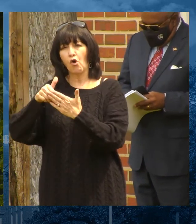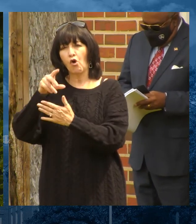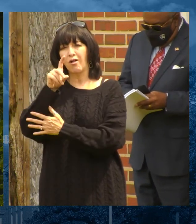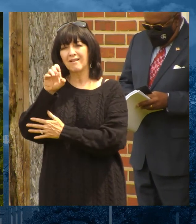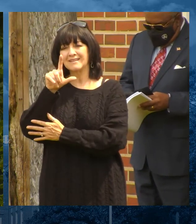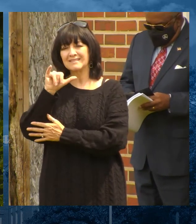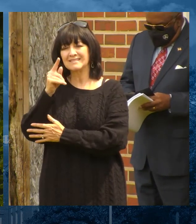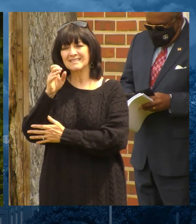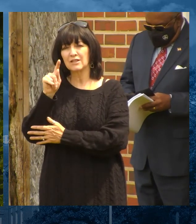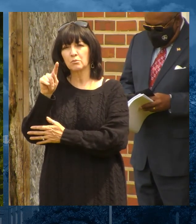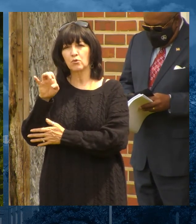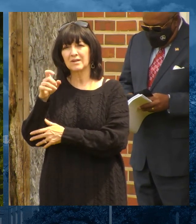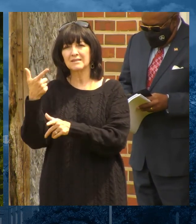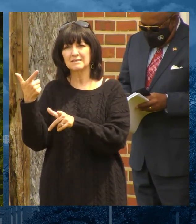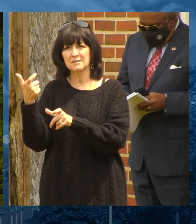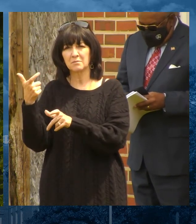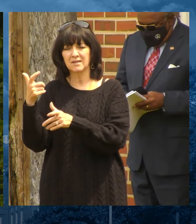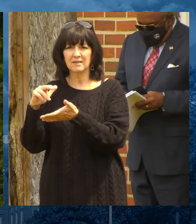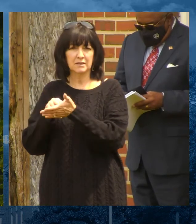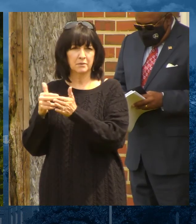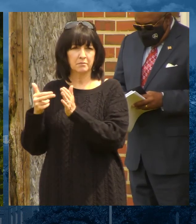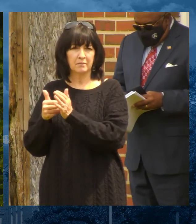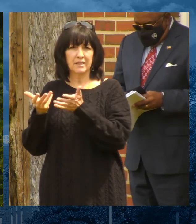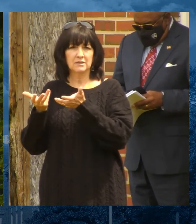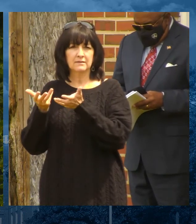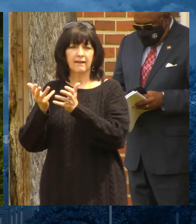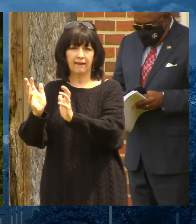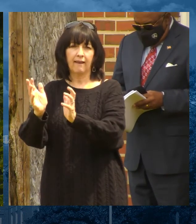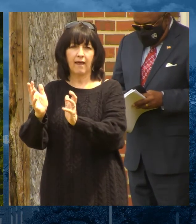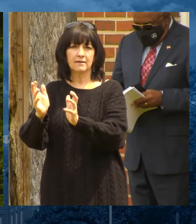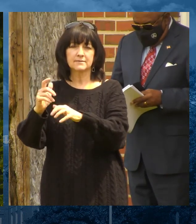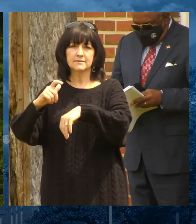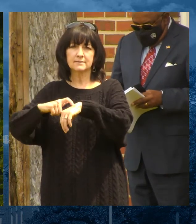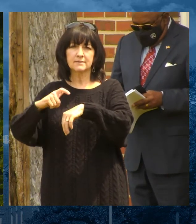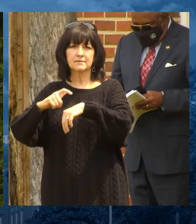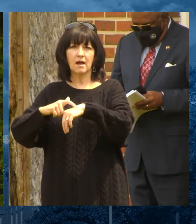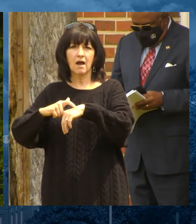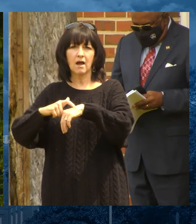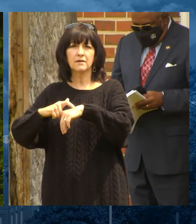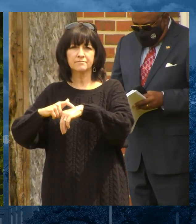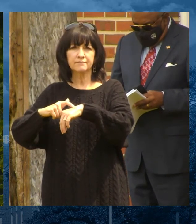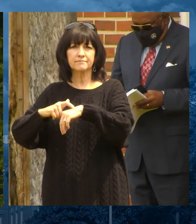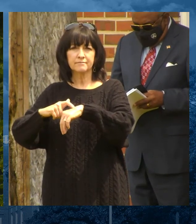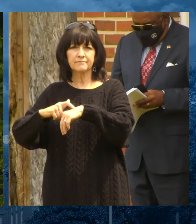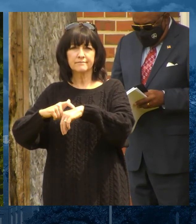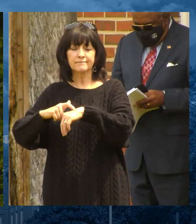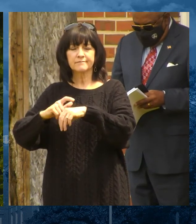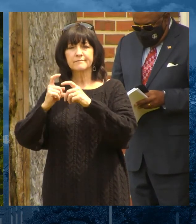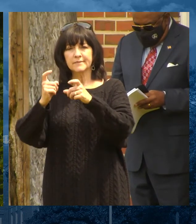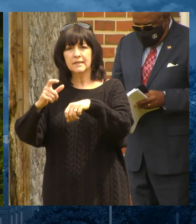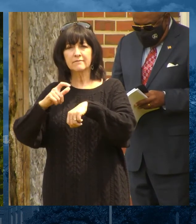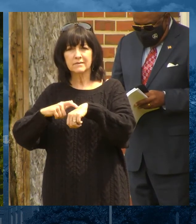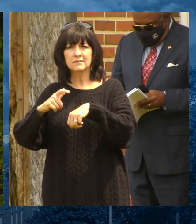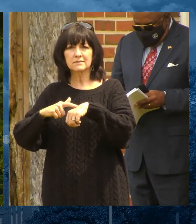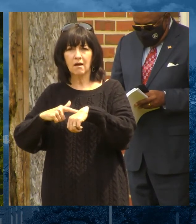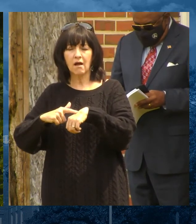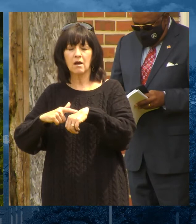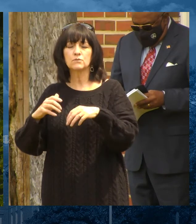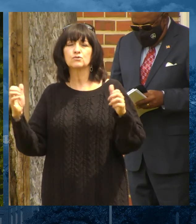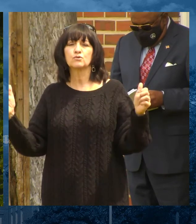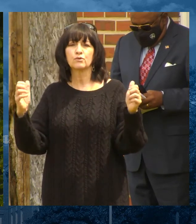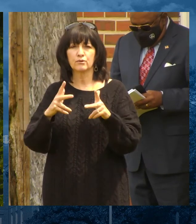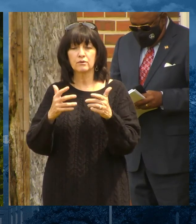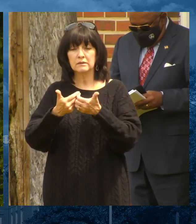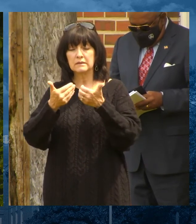which essentially allowed a transitory period for schools to desegregate instead of ordering the immediate admission of